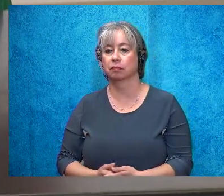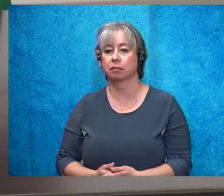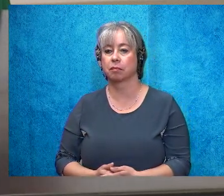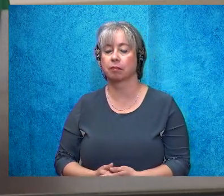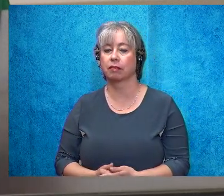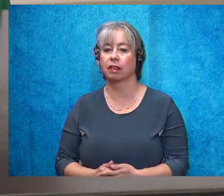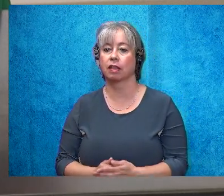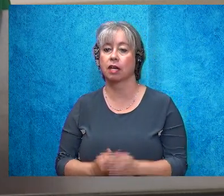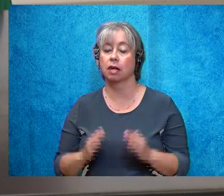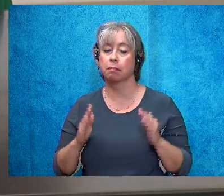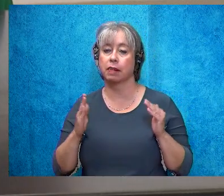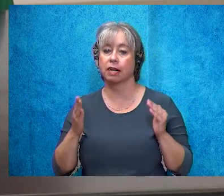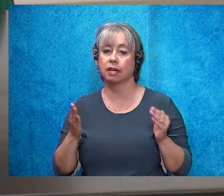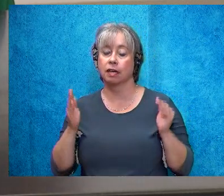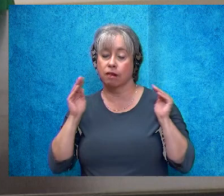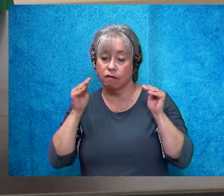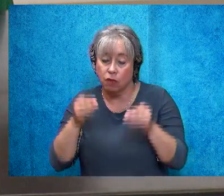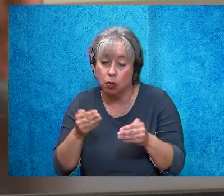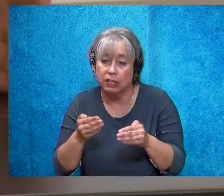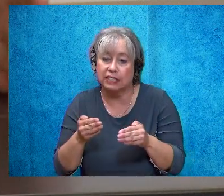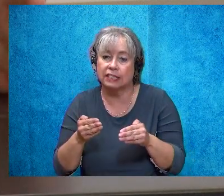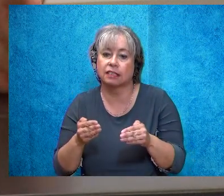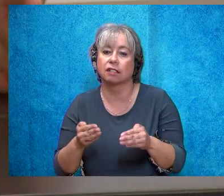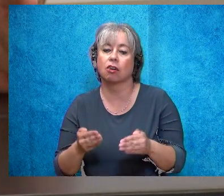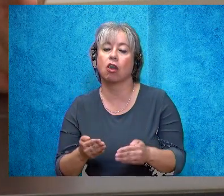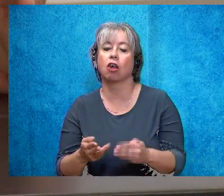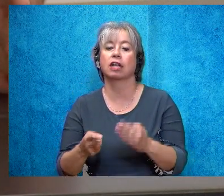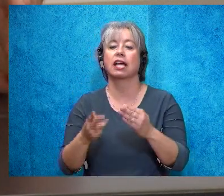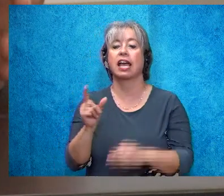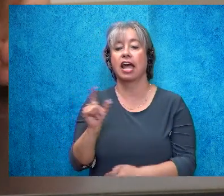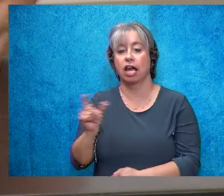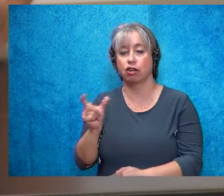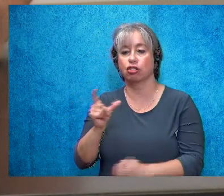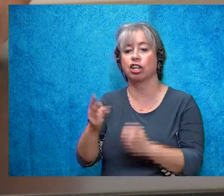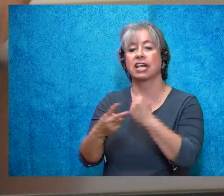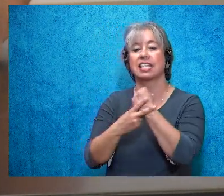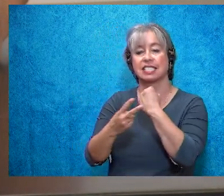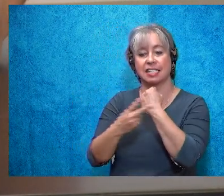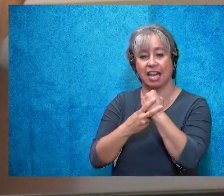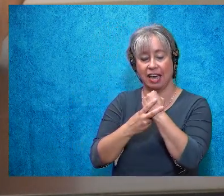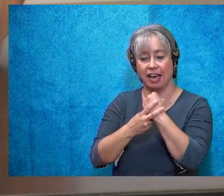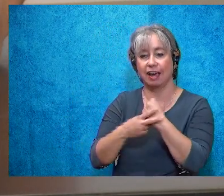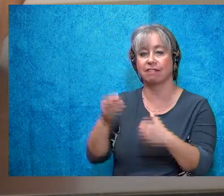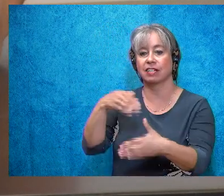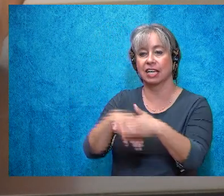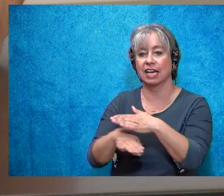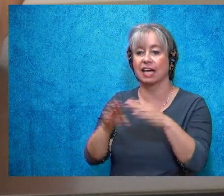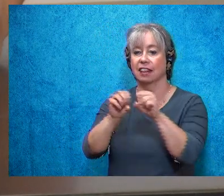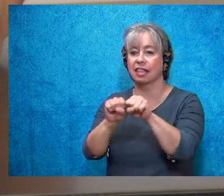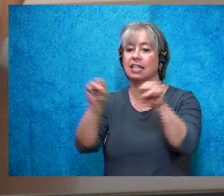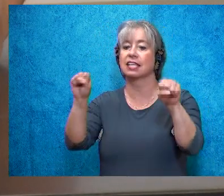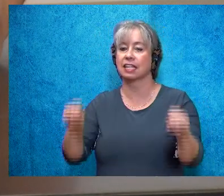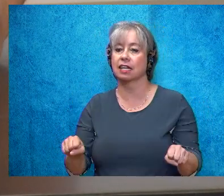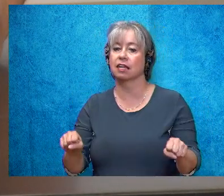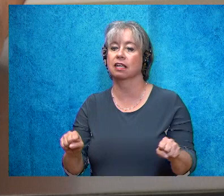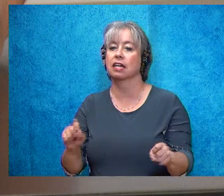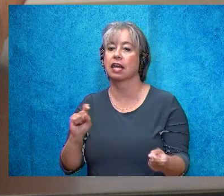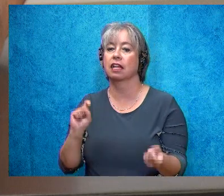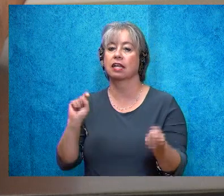is that energy is conserved in the system and that the energy is converted